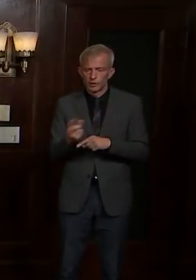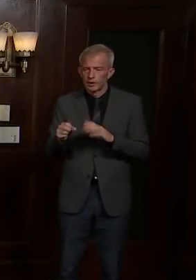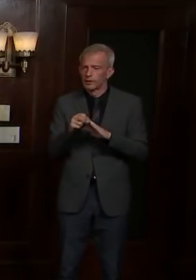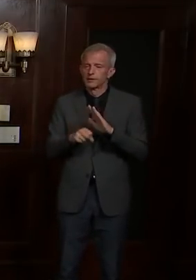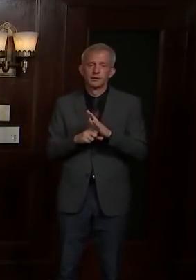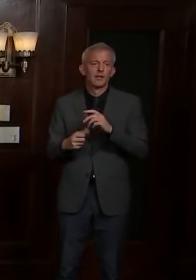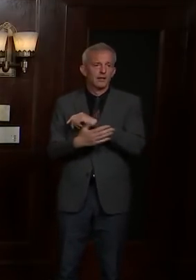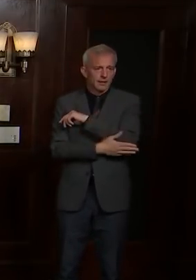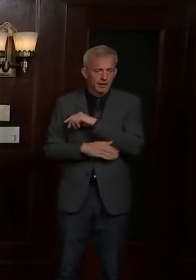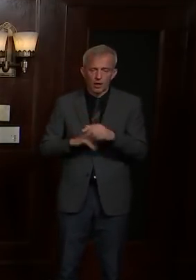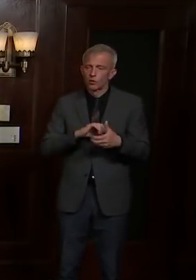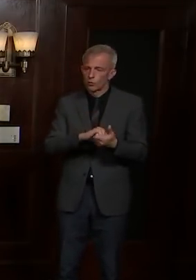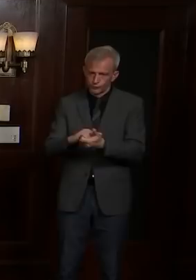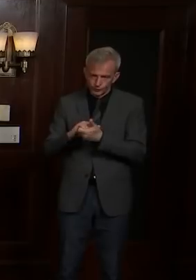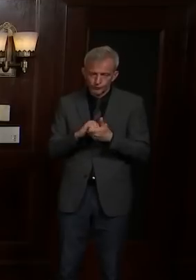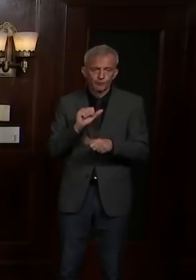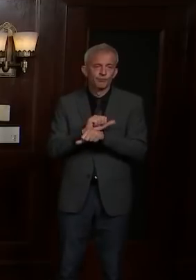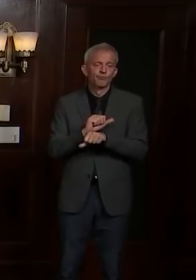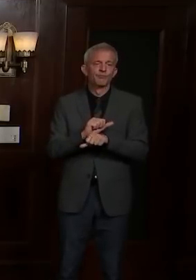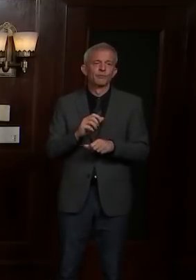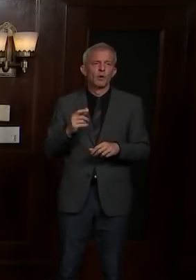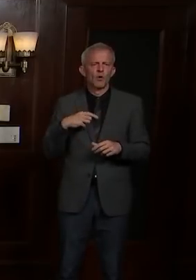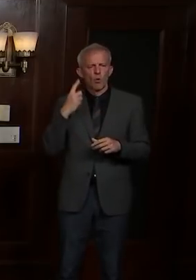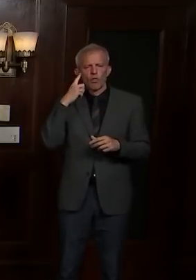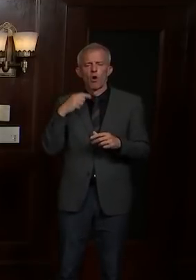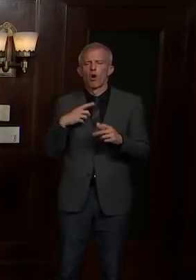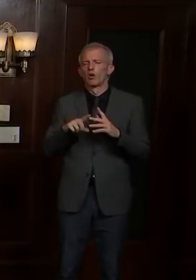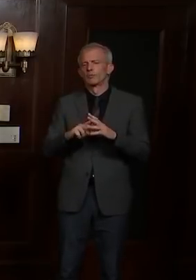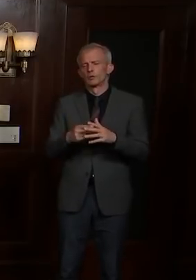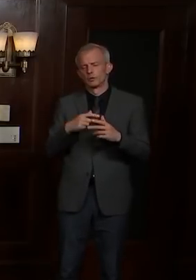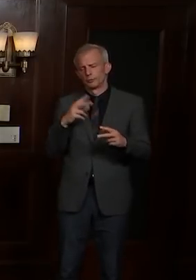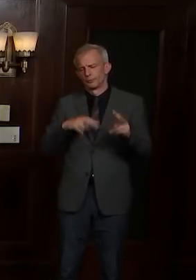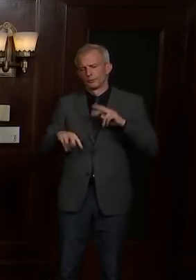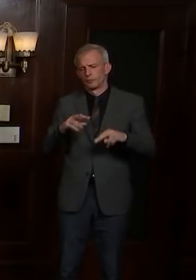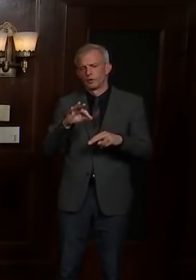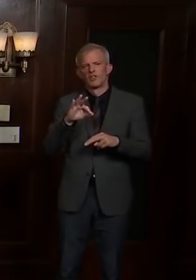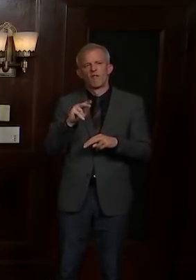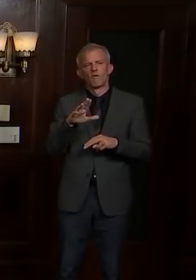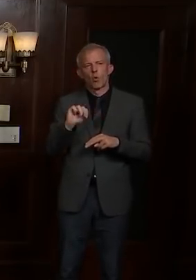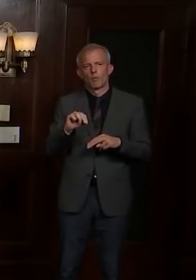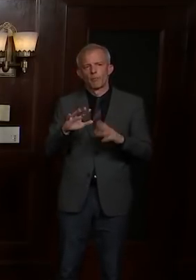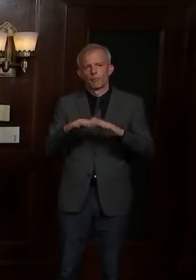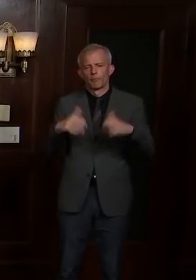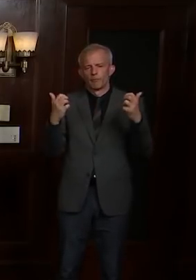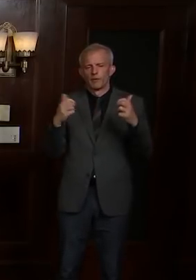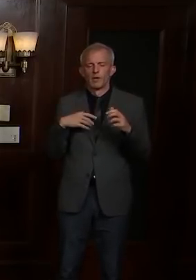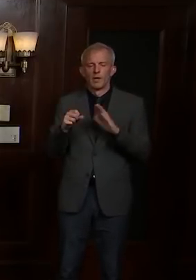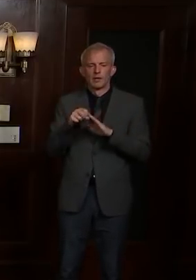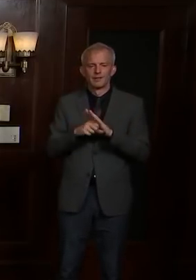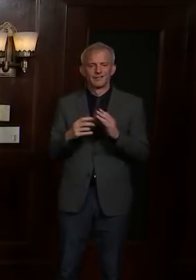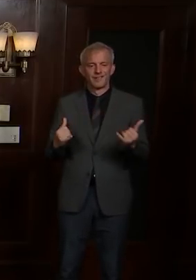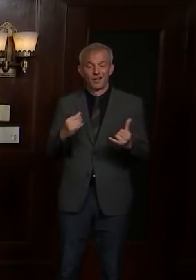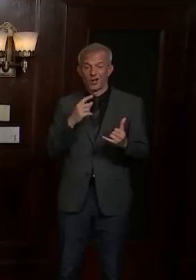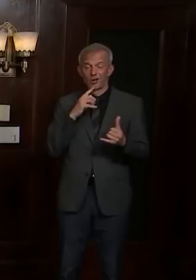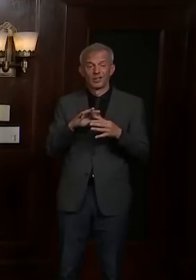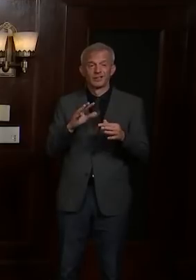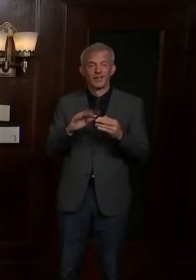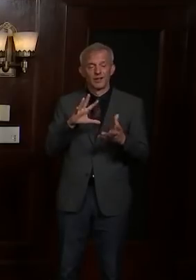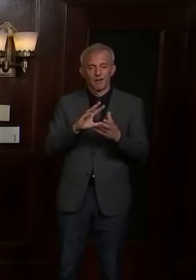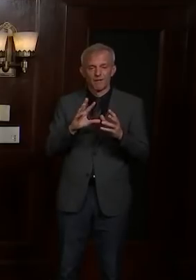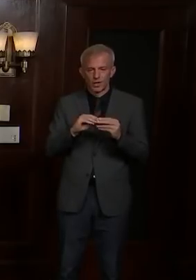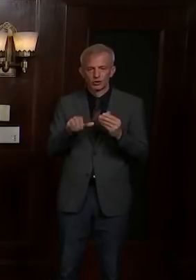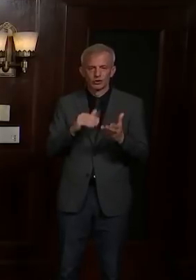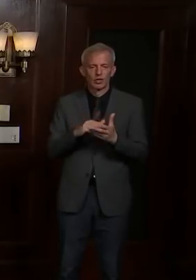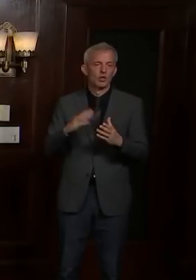everybody working together. There had been some initial plans to maybe look at the forum. I think the state now is saying this is their top priority in the state for a kind